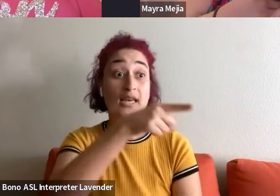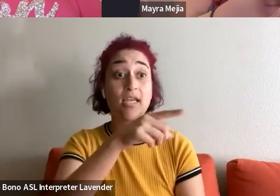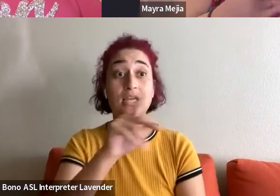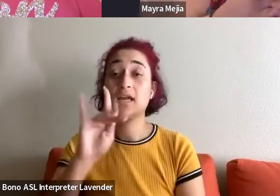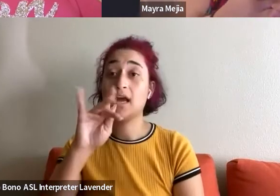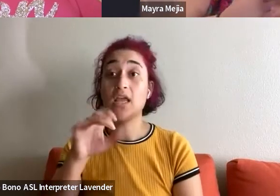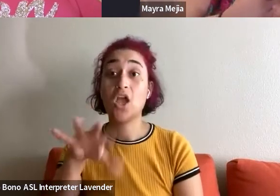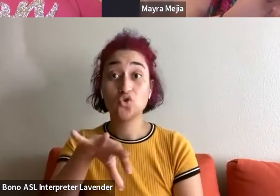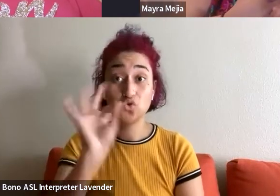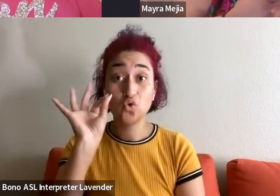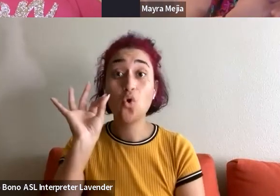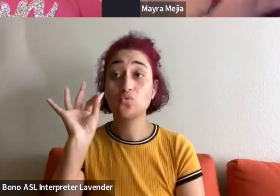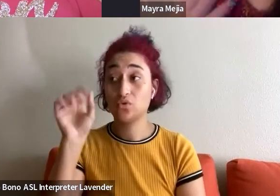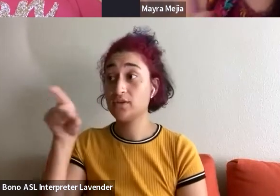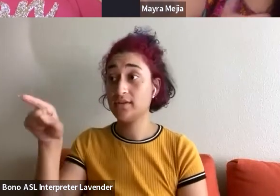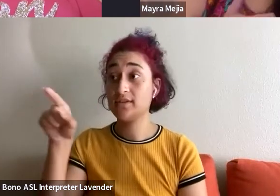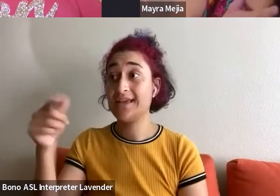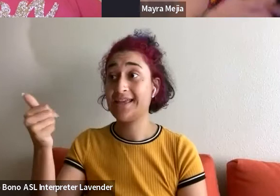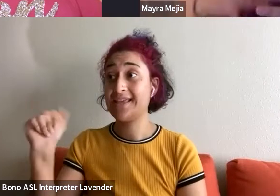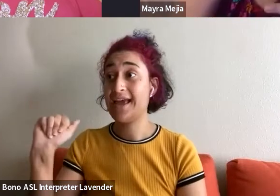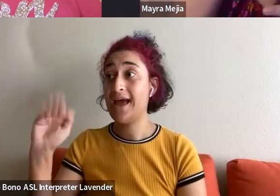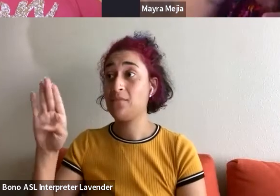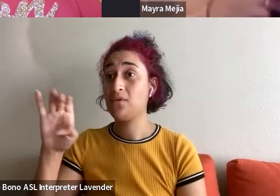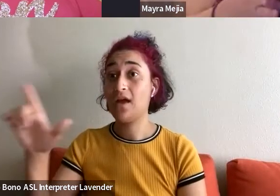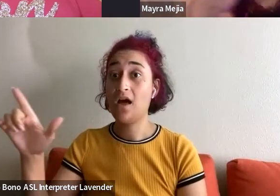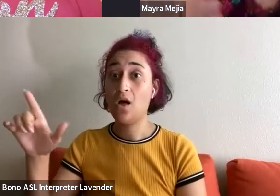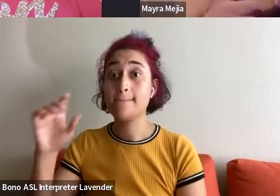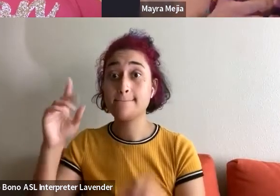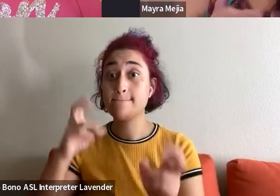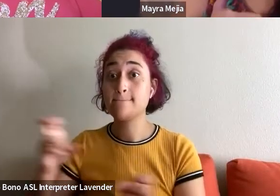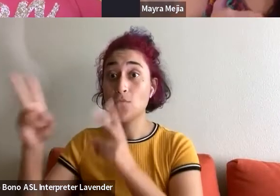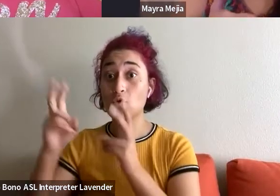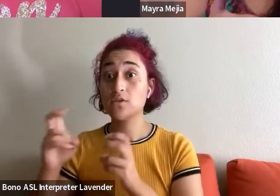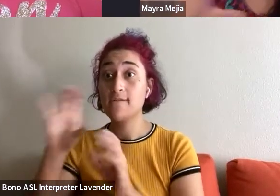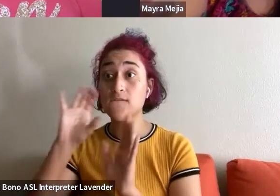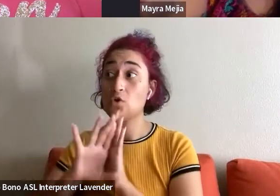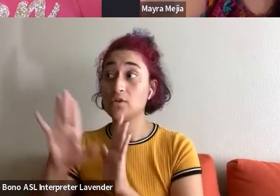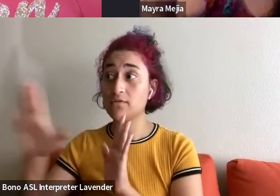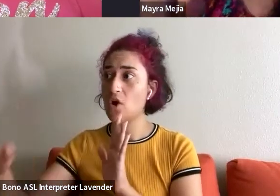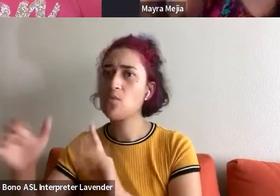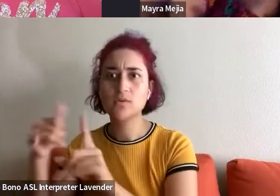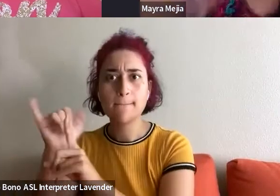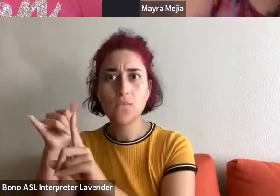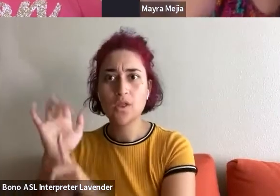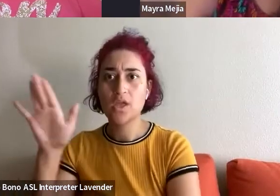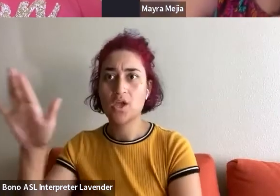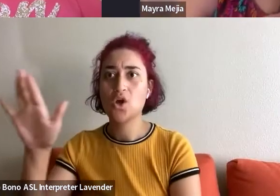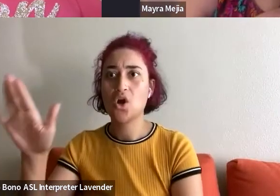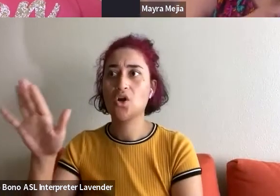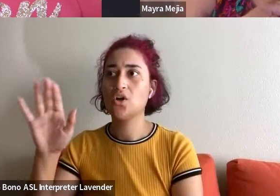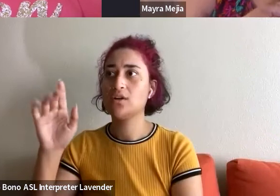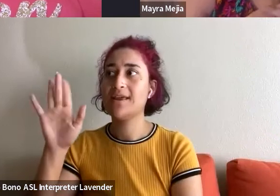social media, posted photos of her, and was basically bullying her to his 15